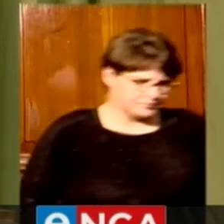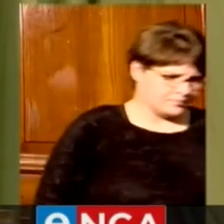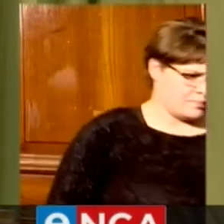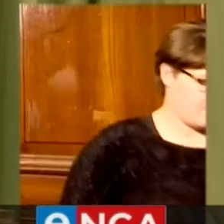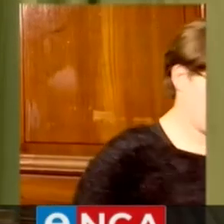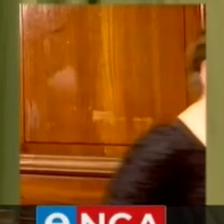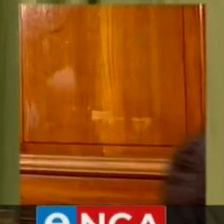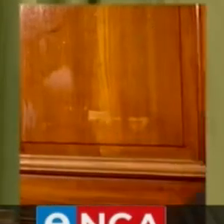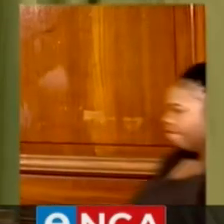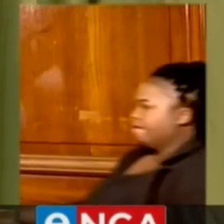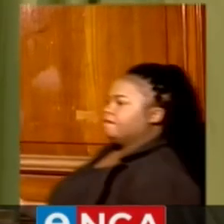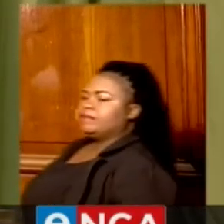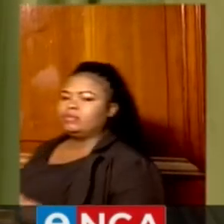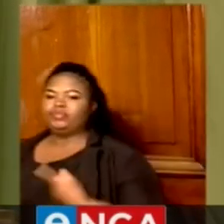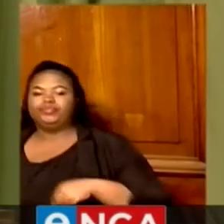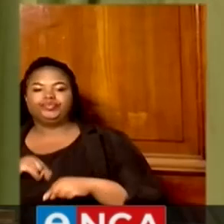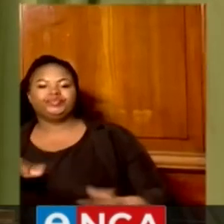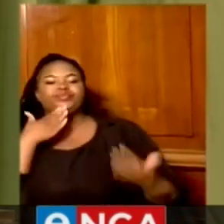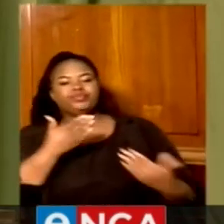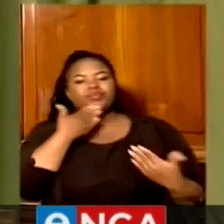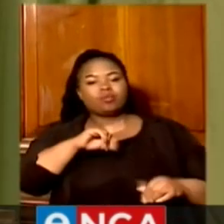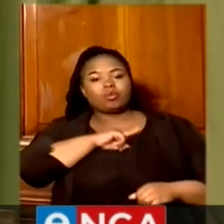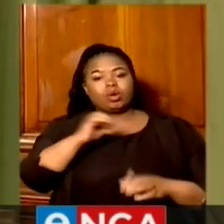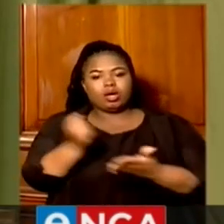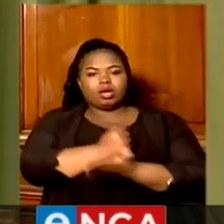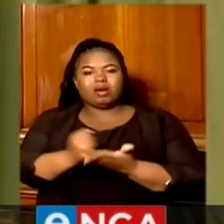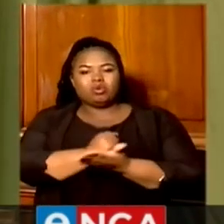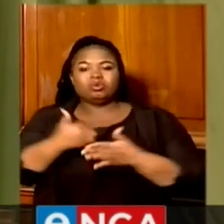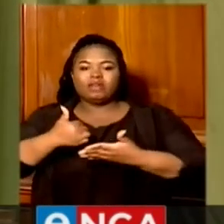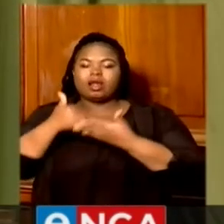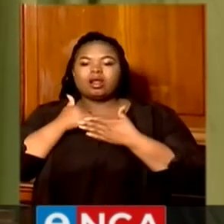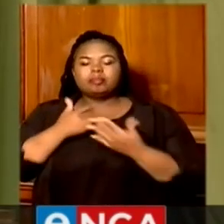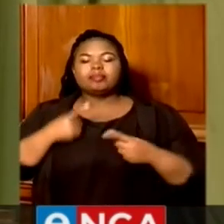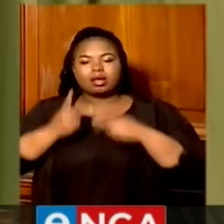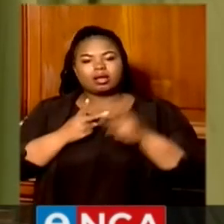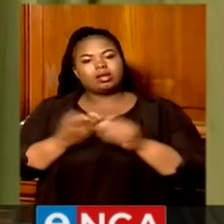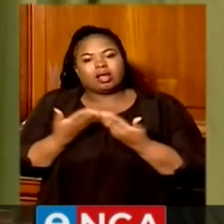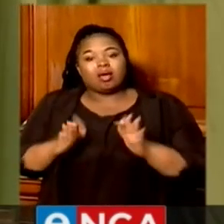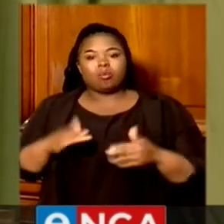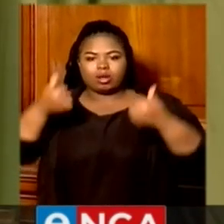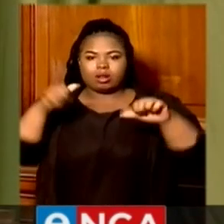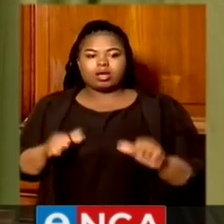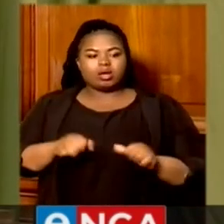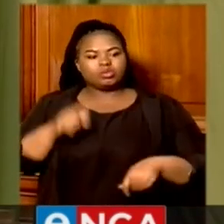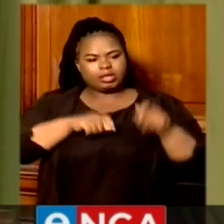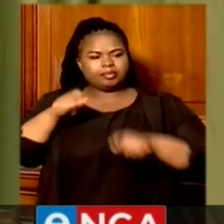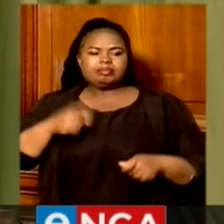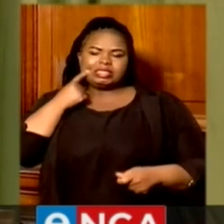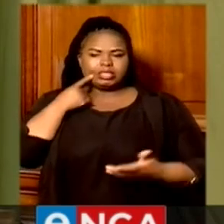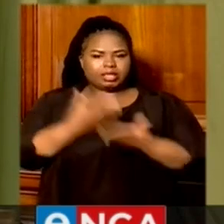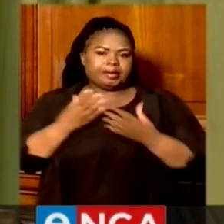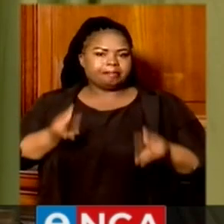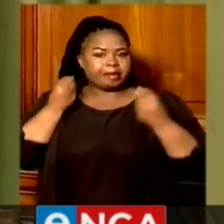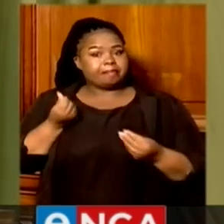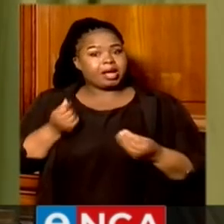impela isincedile kakhulu la ngoba iposi iye wavula ama-accounts abantu automatically, so abantu bakwazile ukuyithola imali